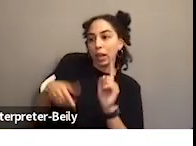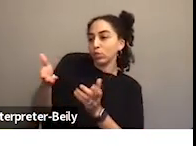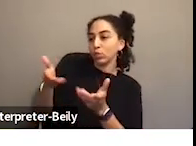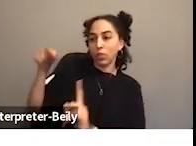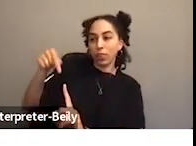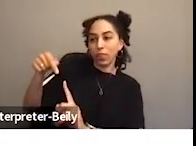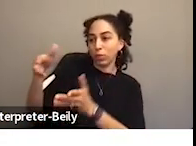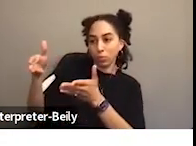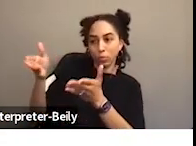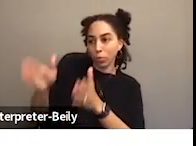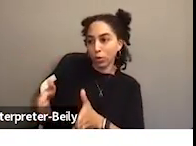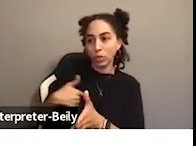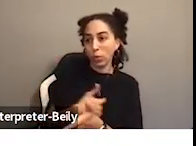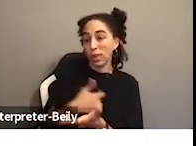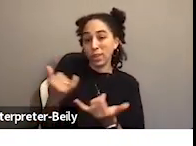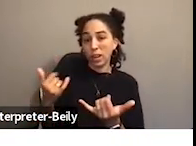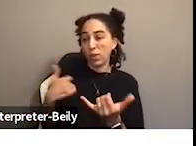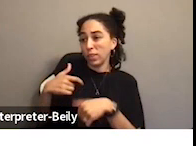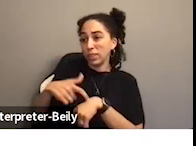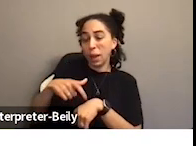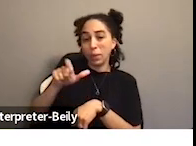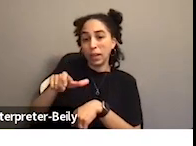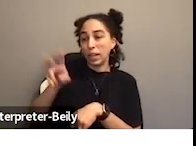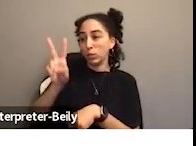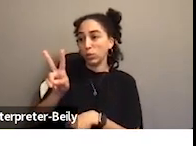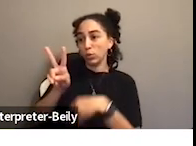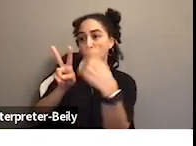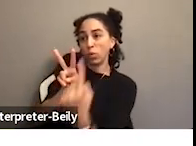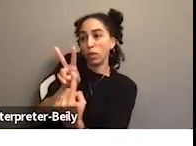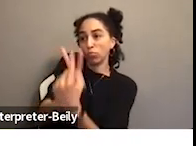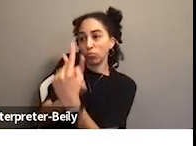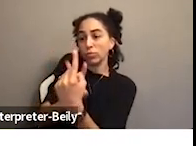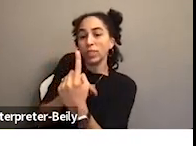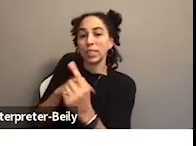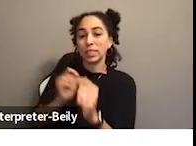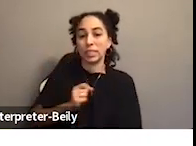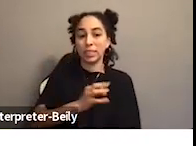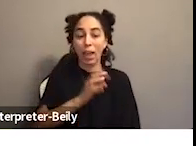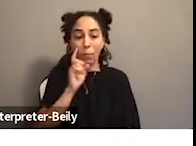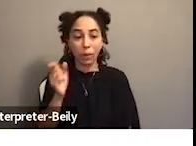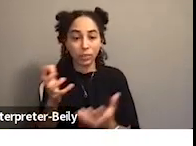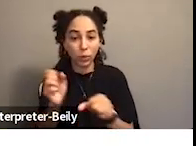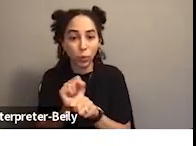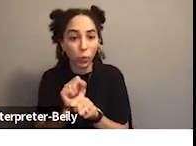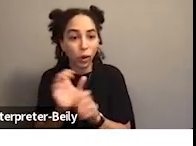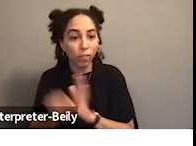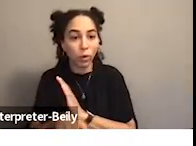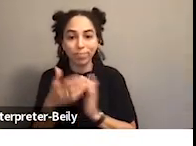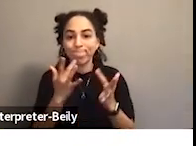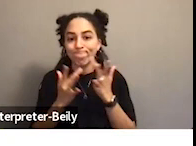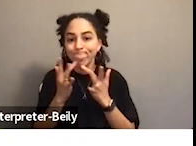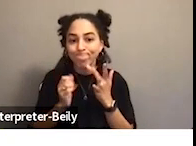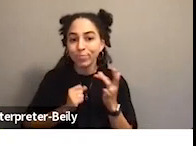person. You know, we're at the point where they need 2-to-1 staffing because of our workforce issues. We don't have the staffing for that.